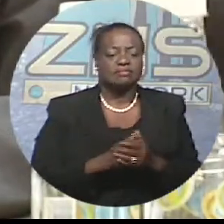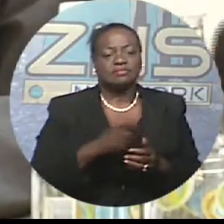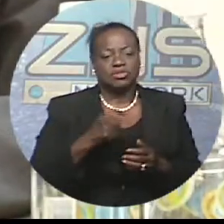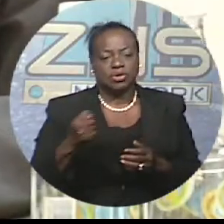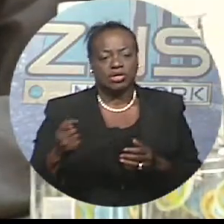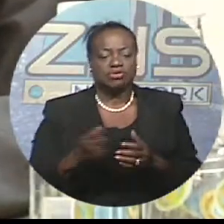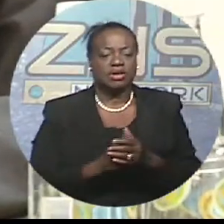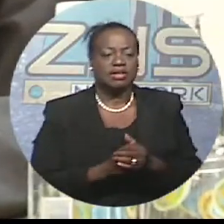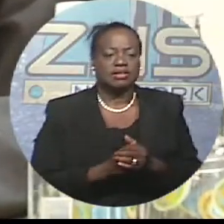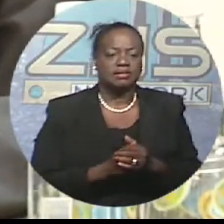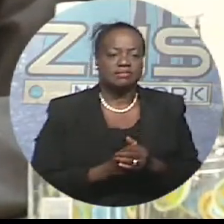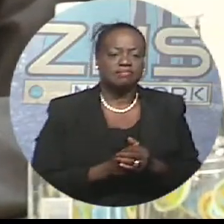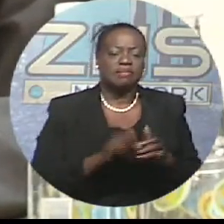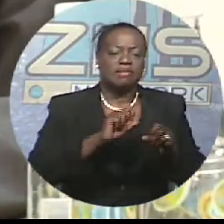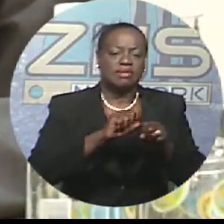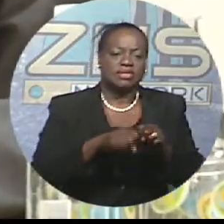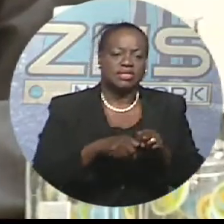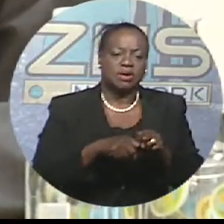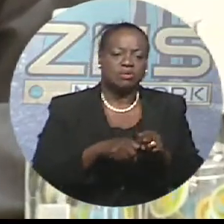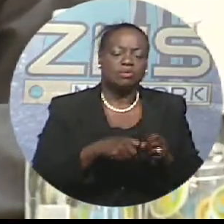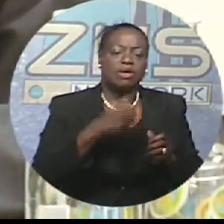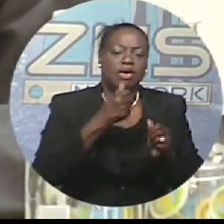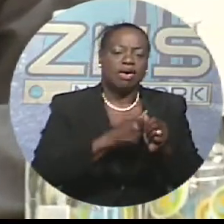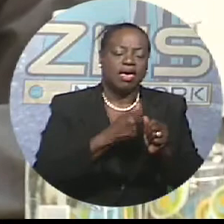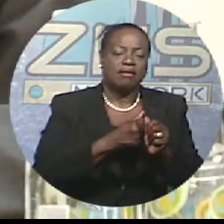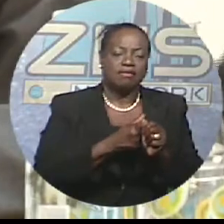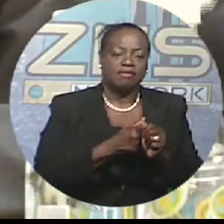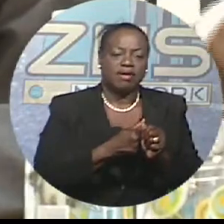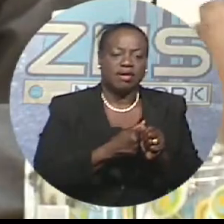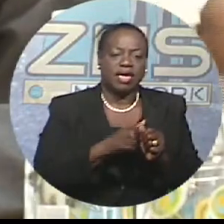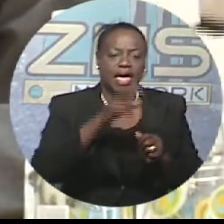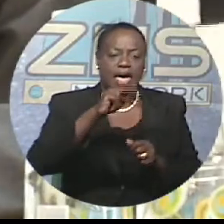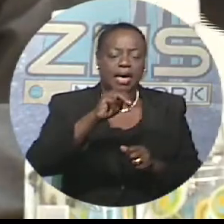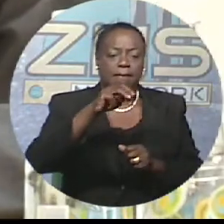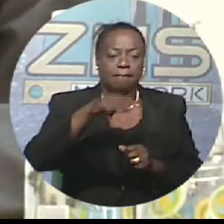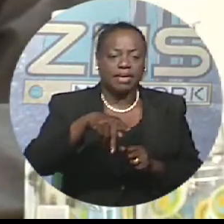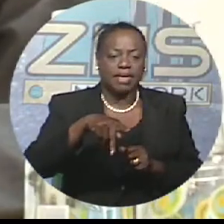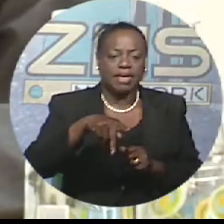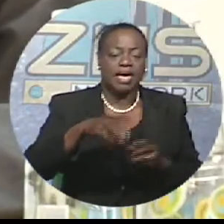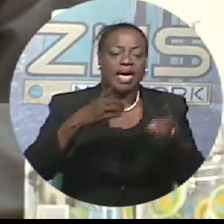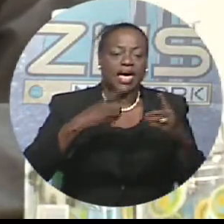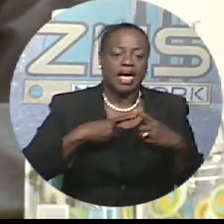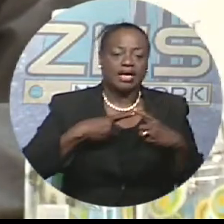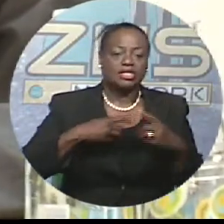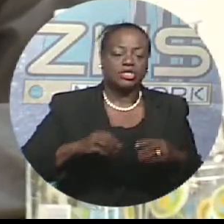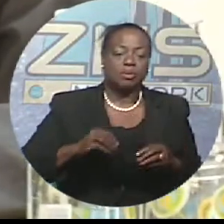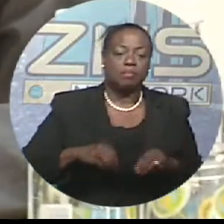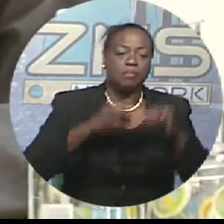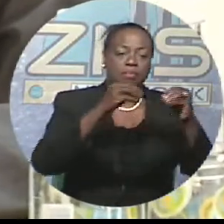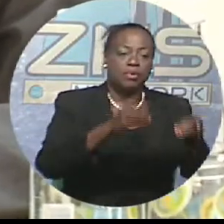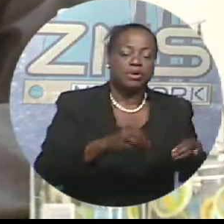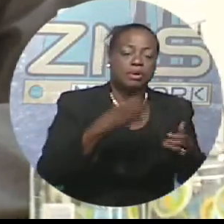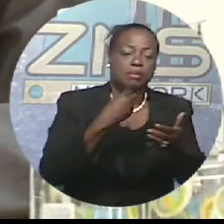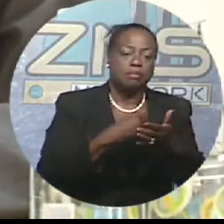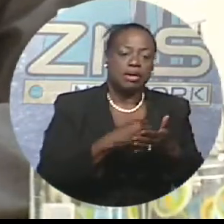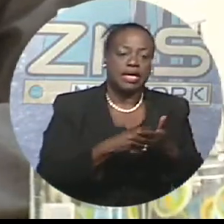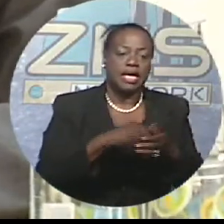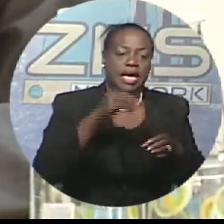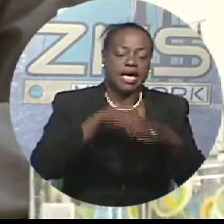toiletries, etc. So immediately every MP starts out by putting money into the running, so